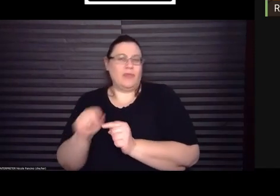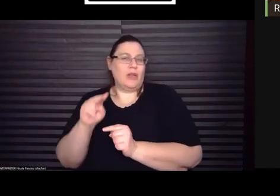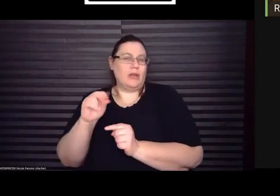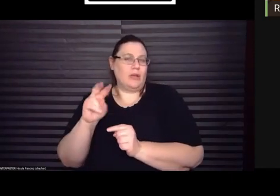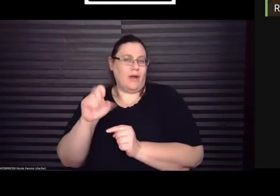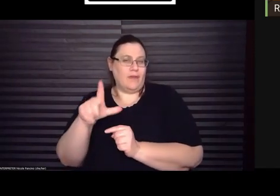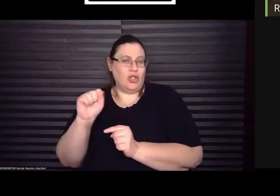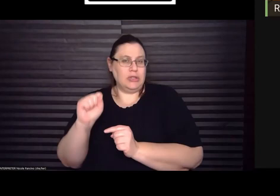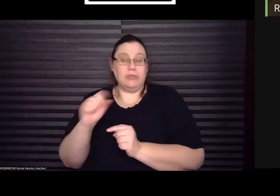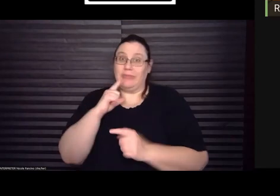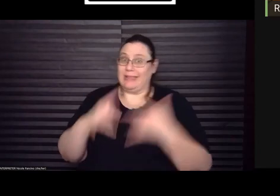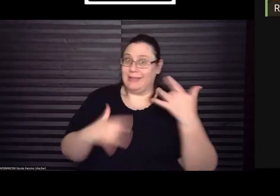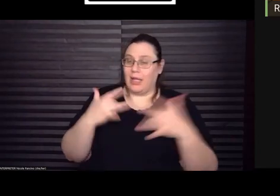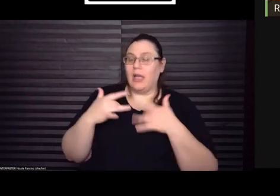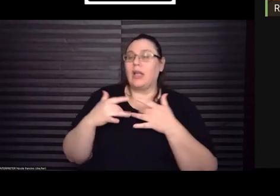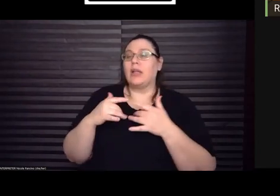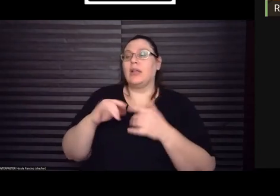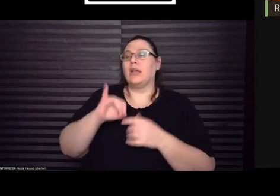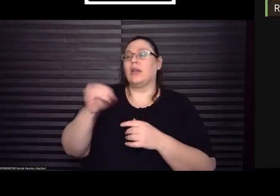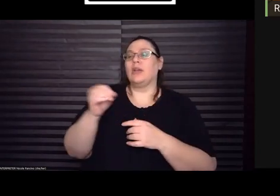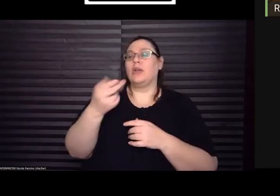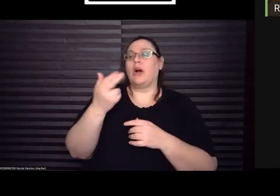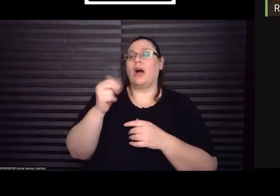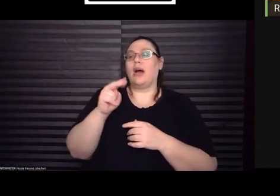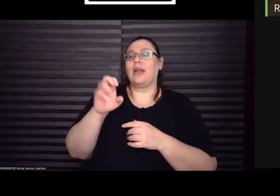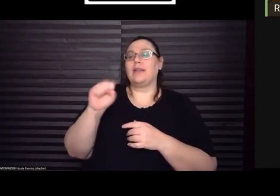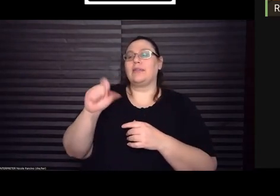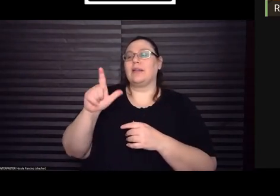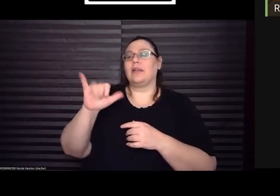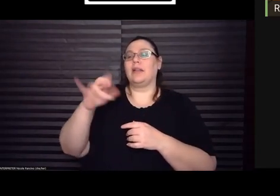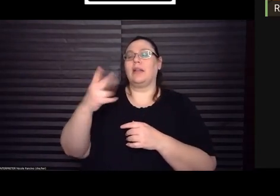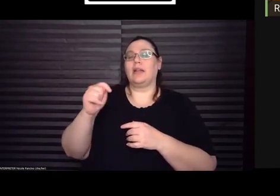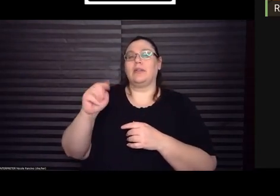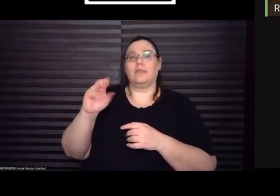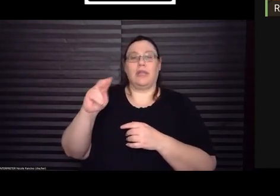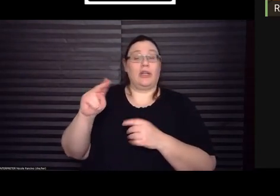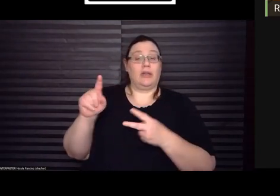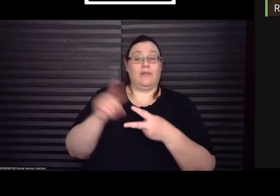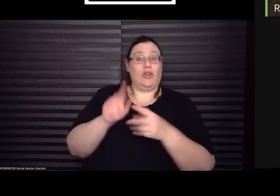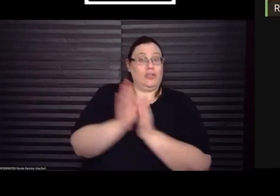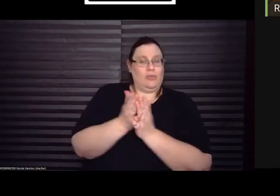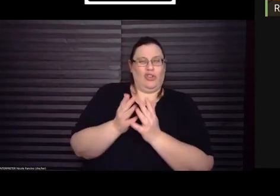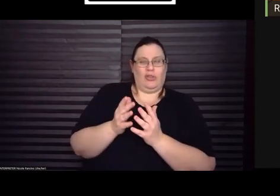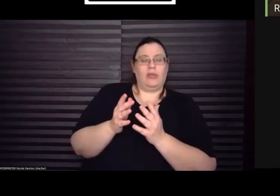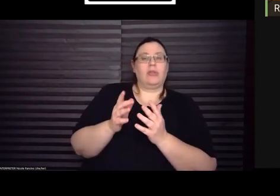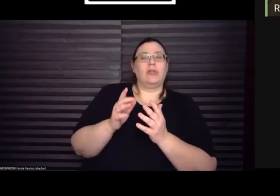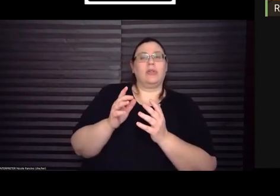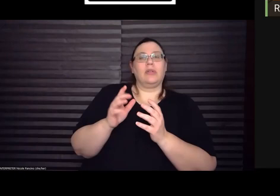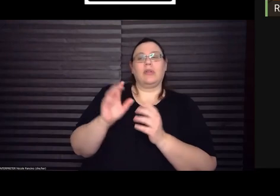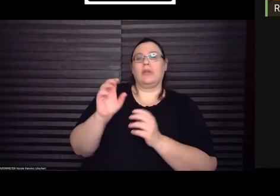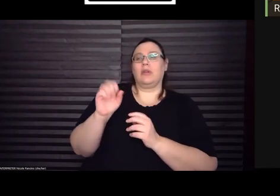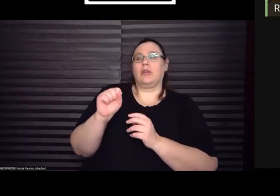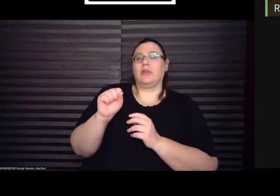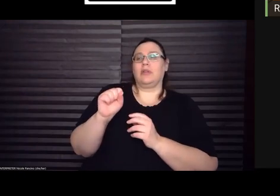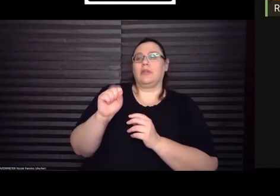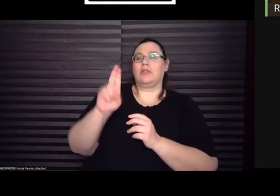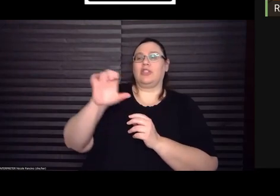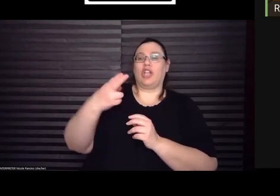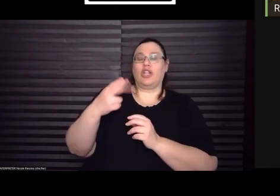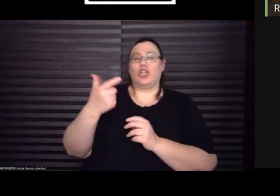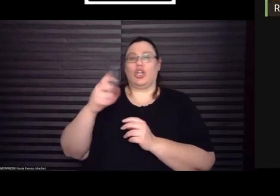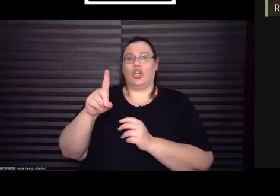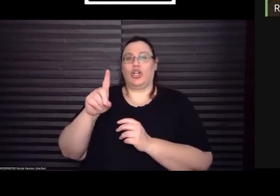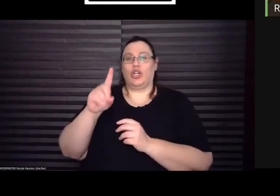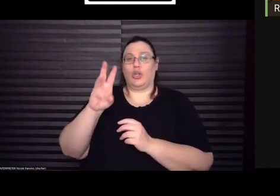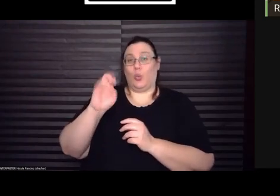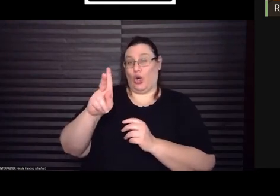really exciting, is Johannes Lichtman. And his first novel was called Such Good Work.